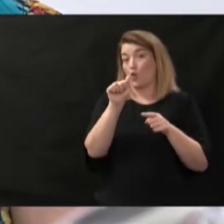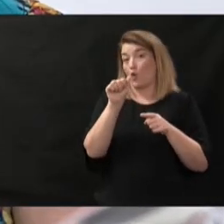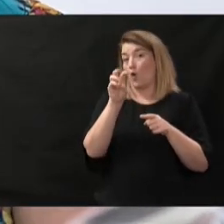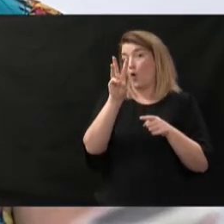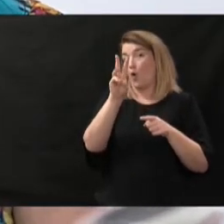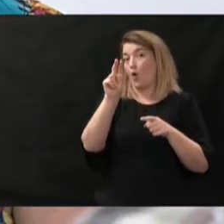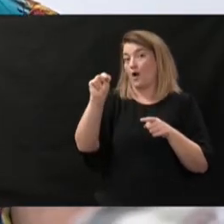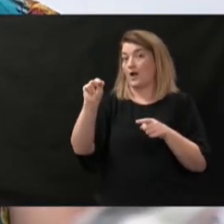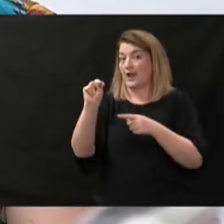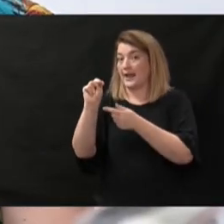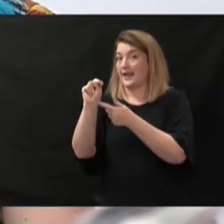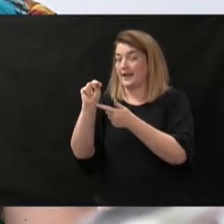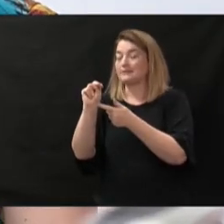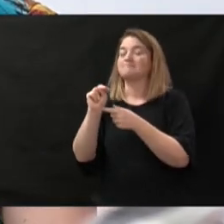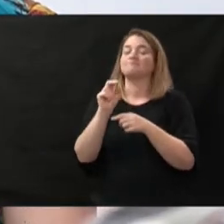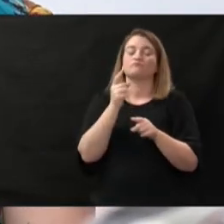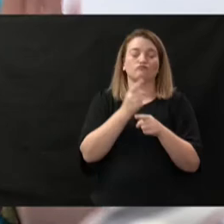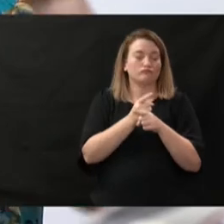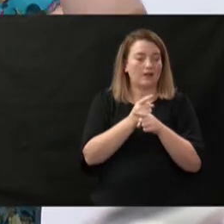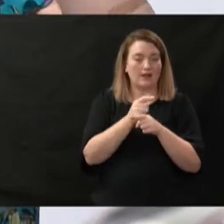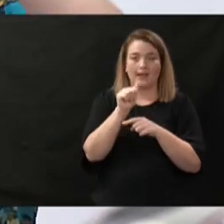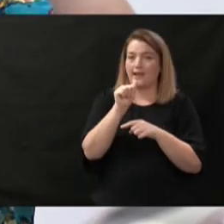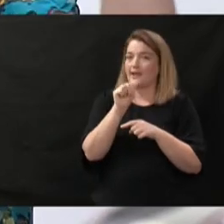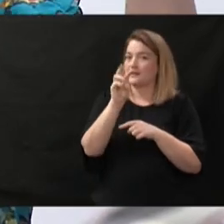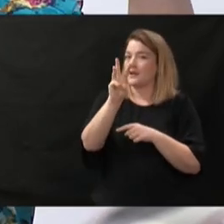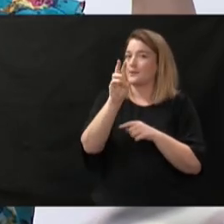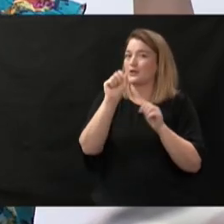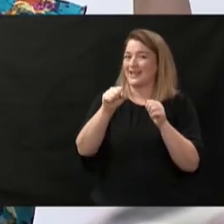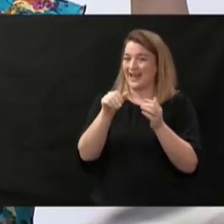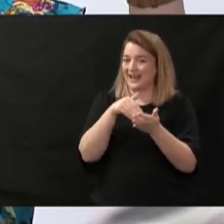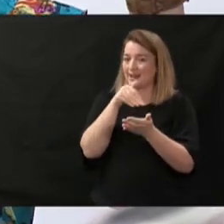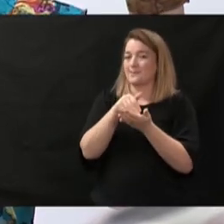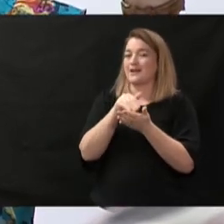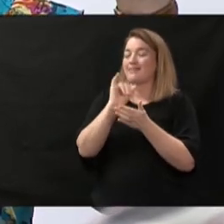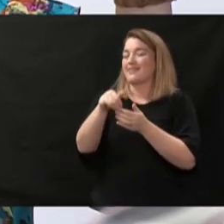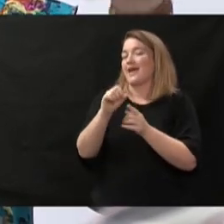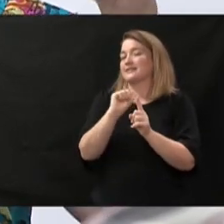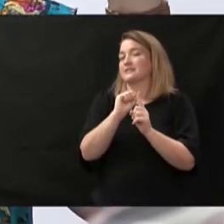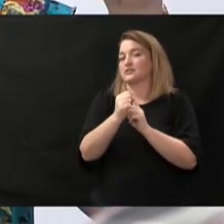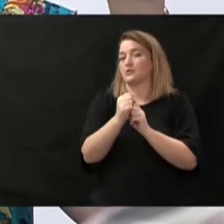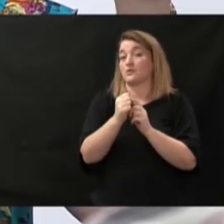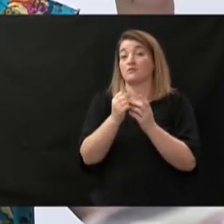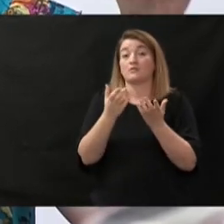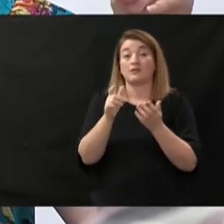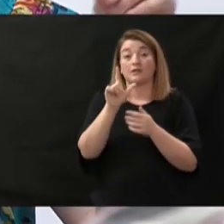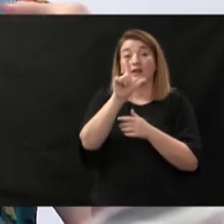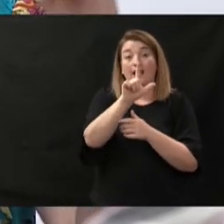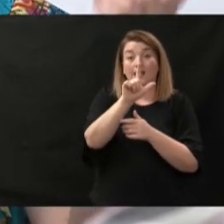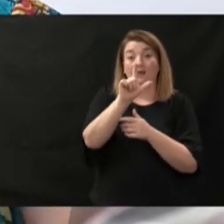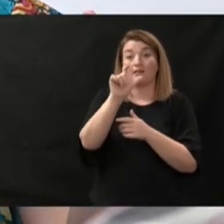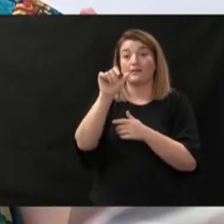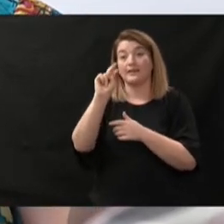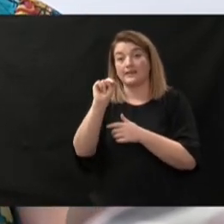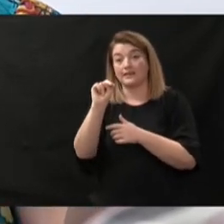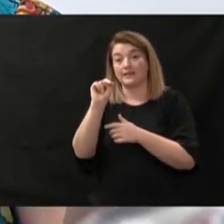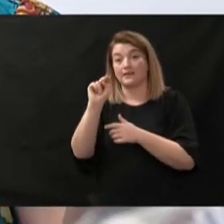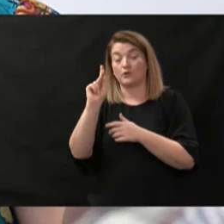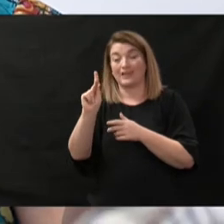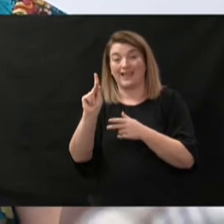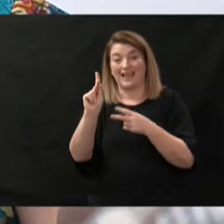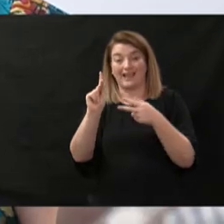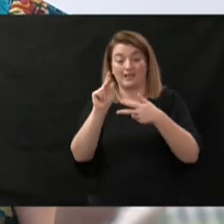The A-W can come at the can come in the middle. It can often be followed by an L, N, or a K. That's also on the